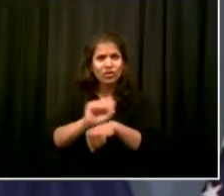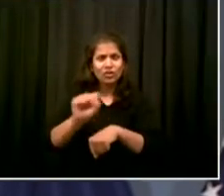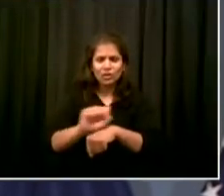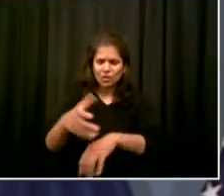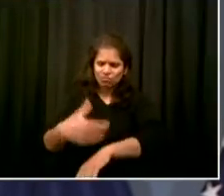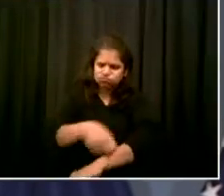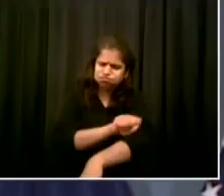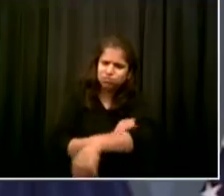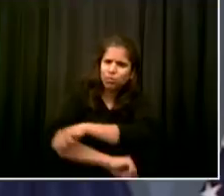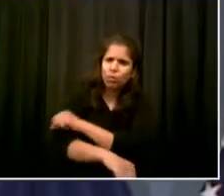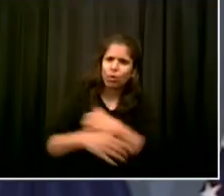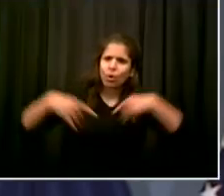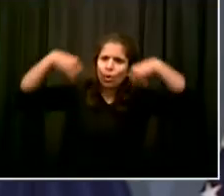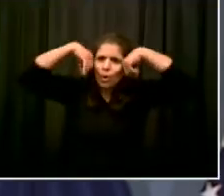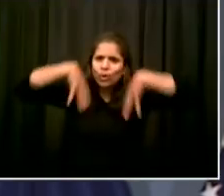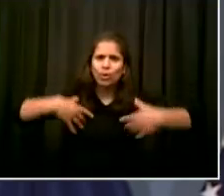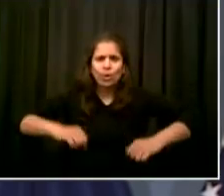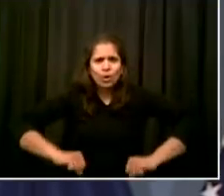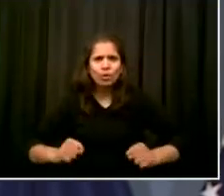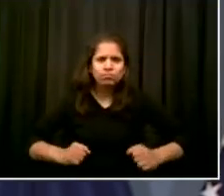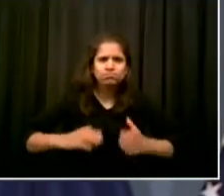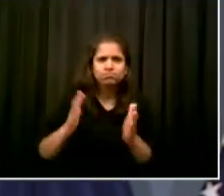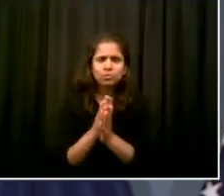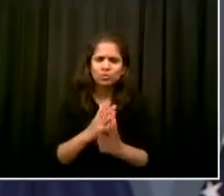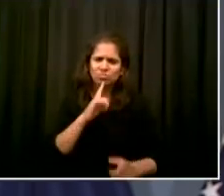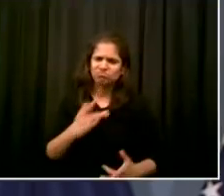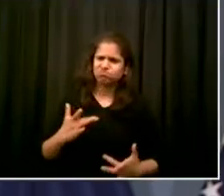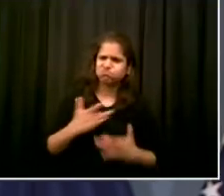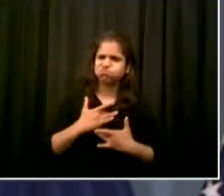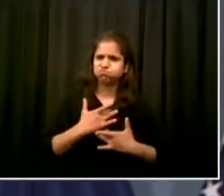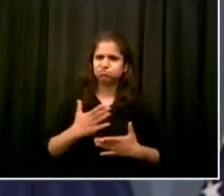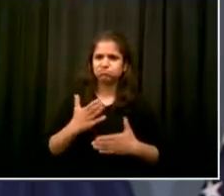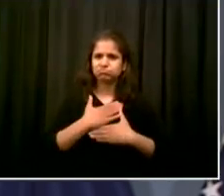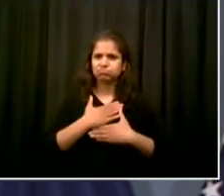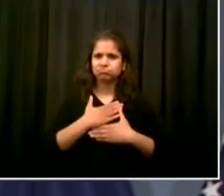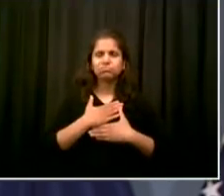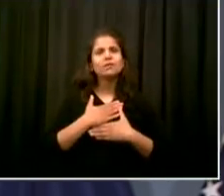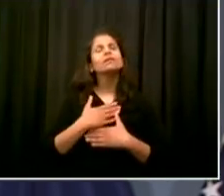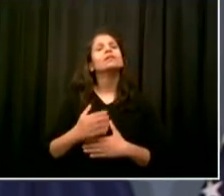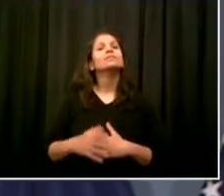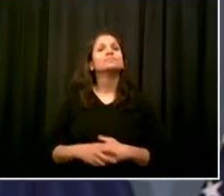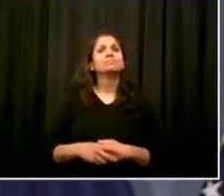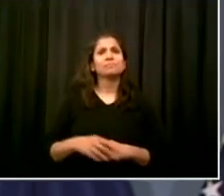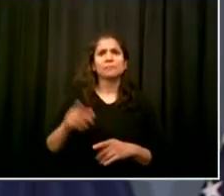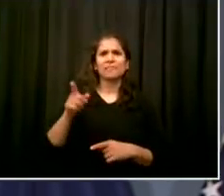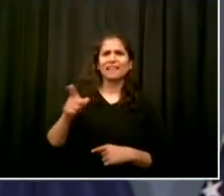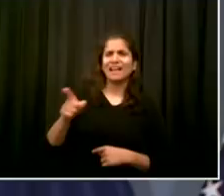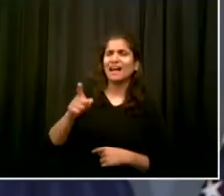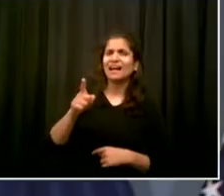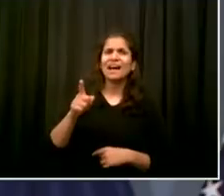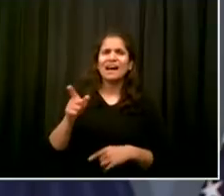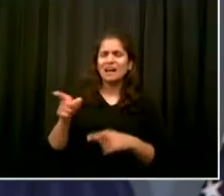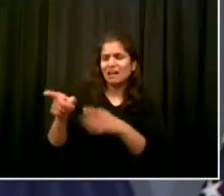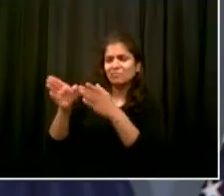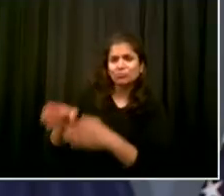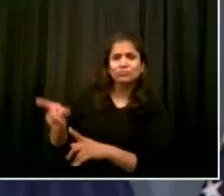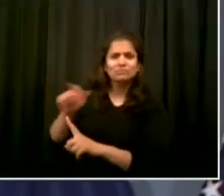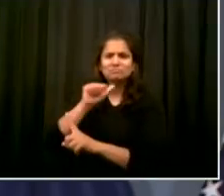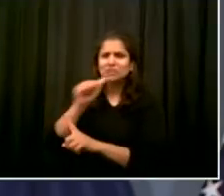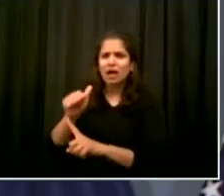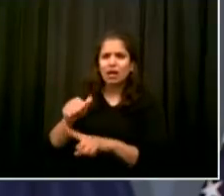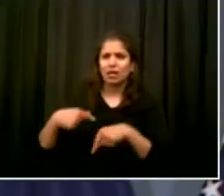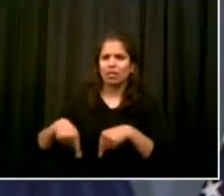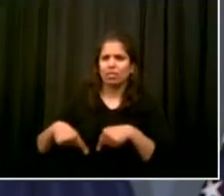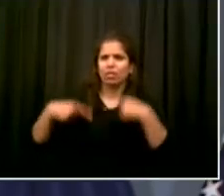unacceptable realities. They did not shrink before it. They created something. They fought back with peace. An